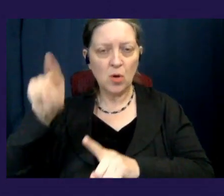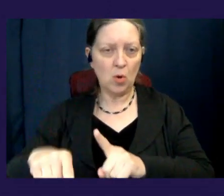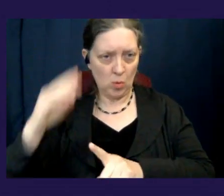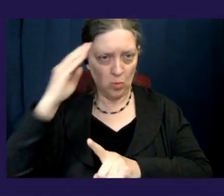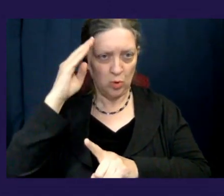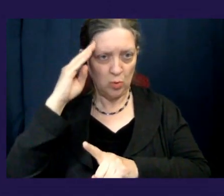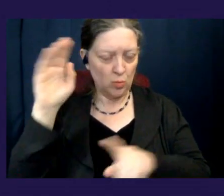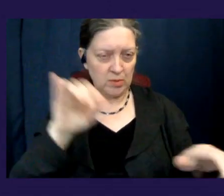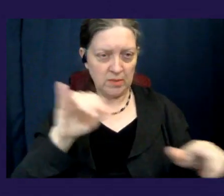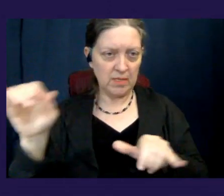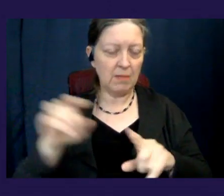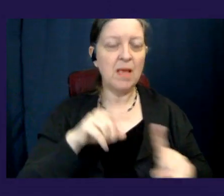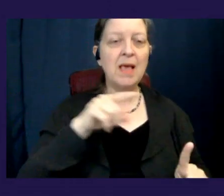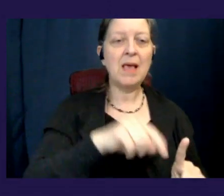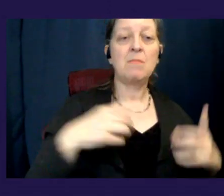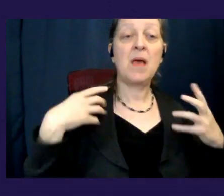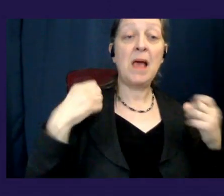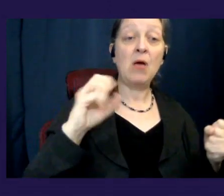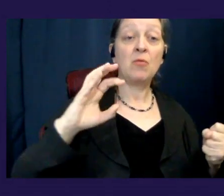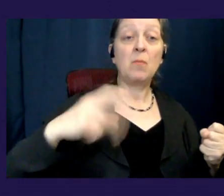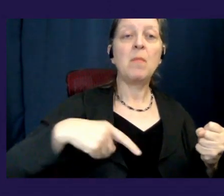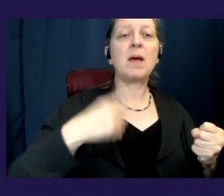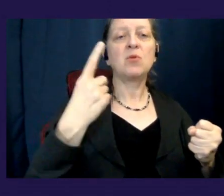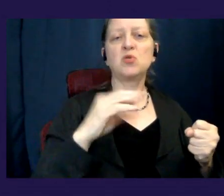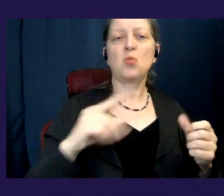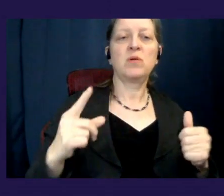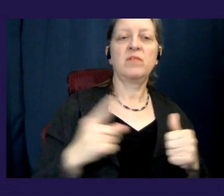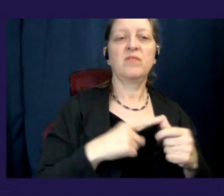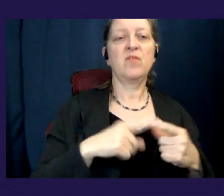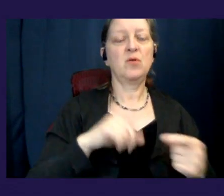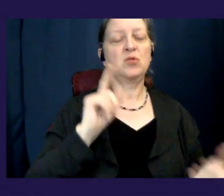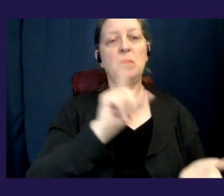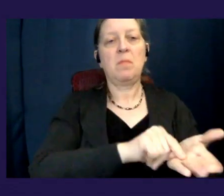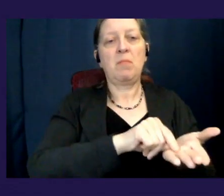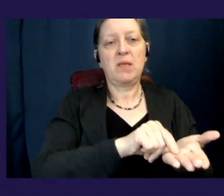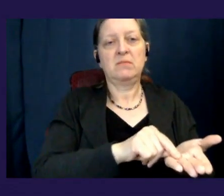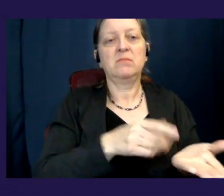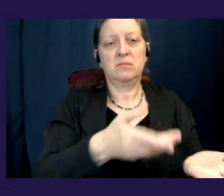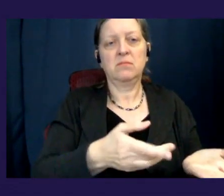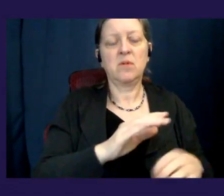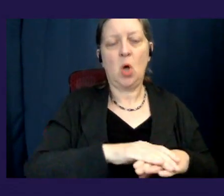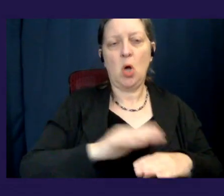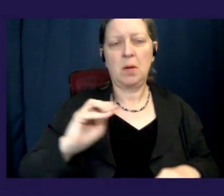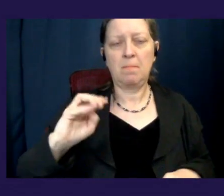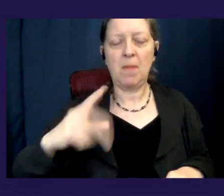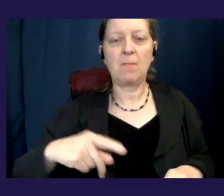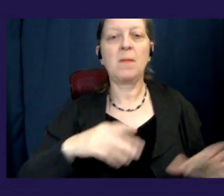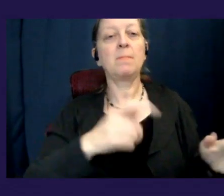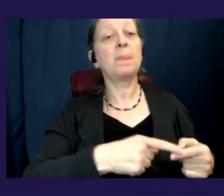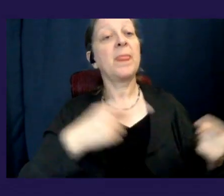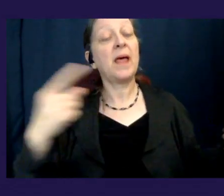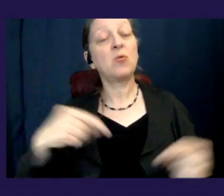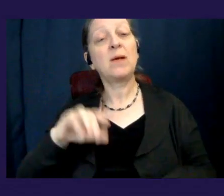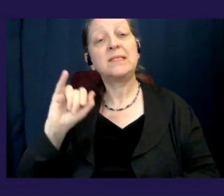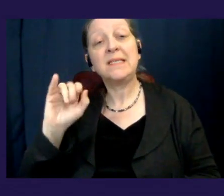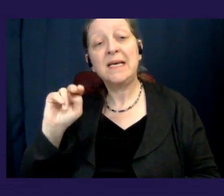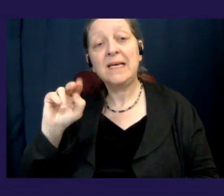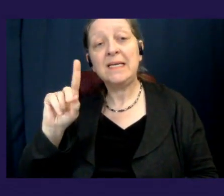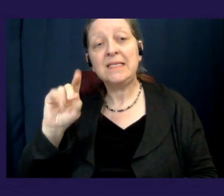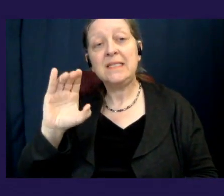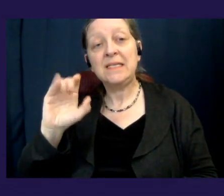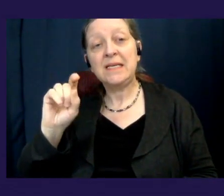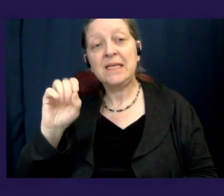put it on a public map. Now, in contrast, indicator-based surveillance has a bit of a different purpose.